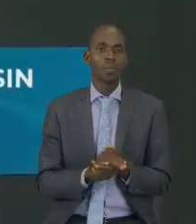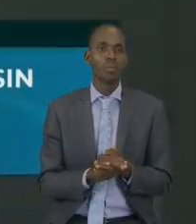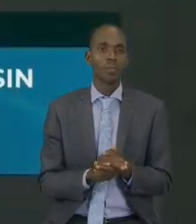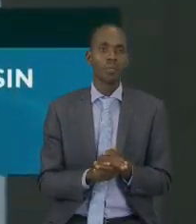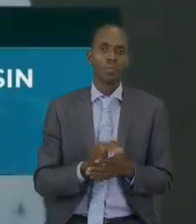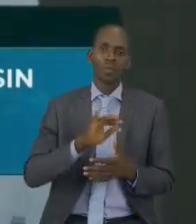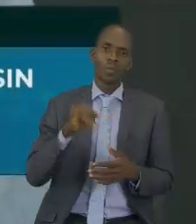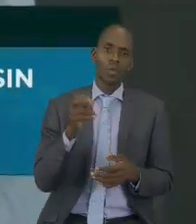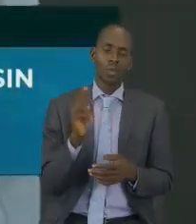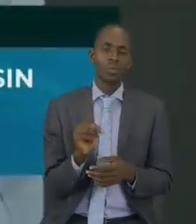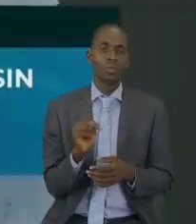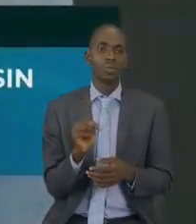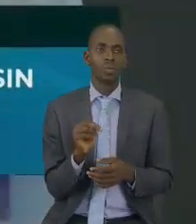John